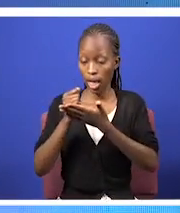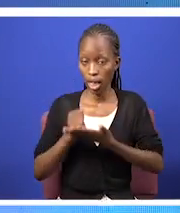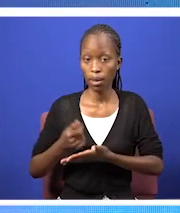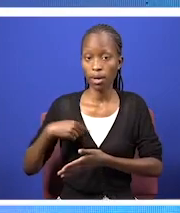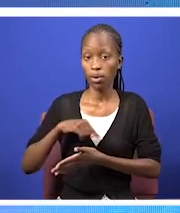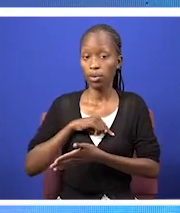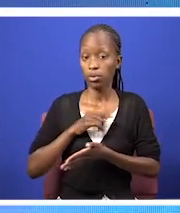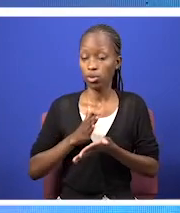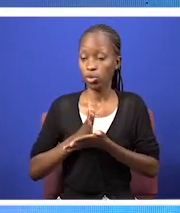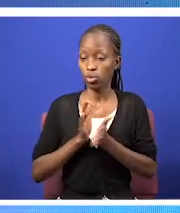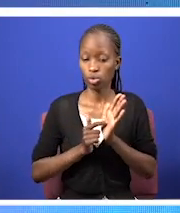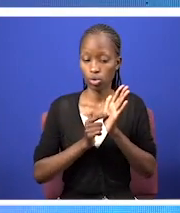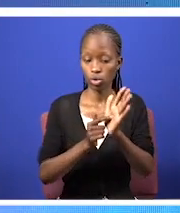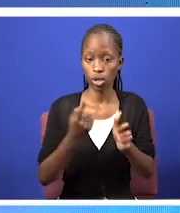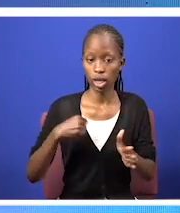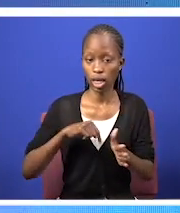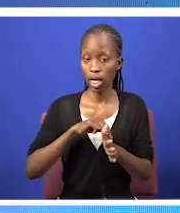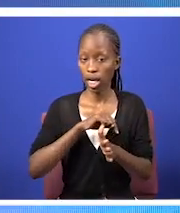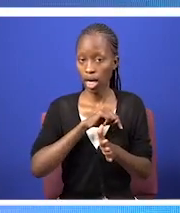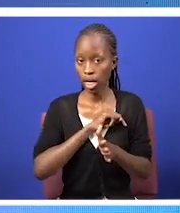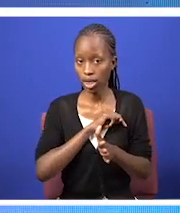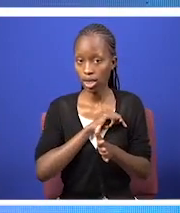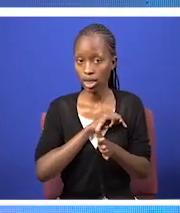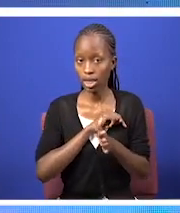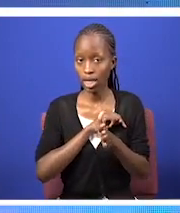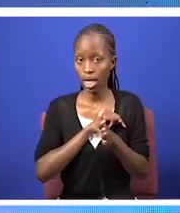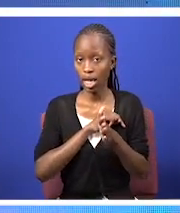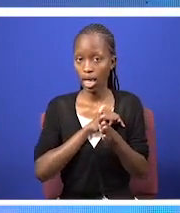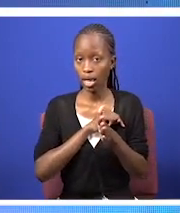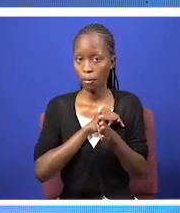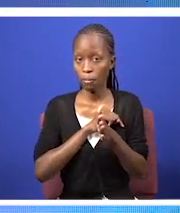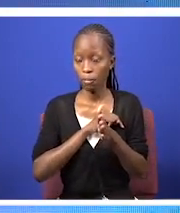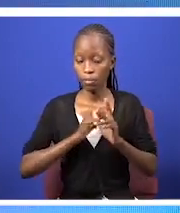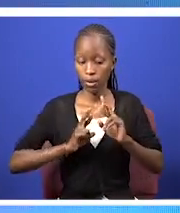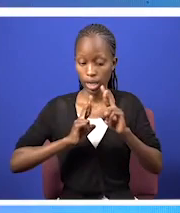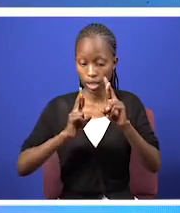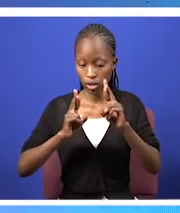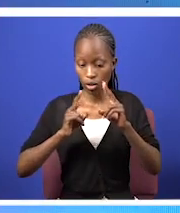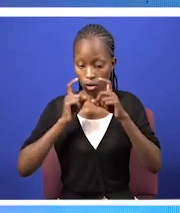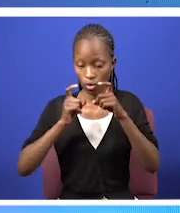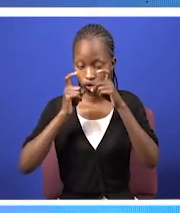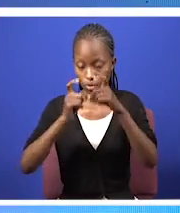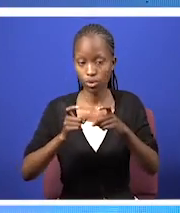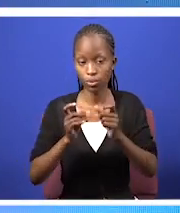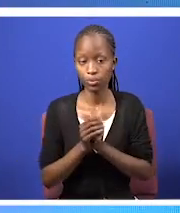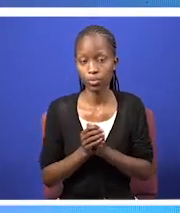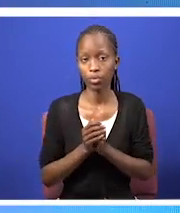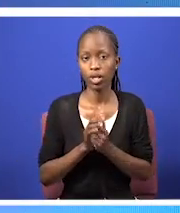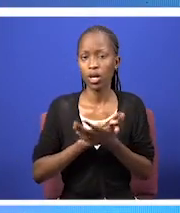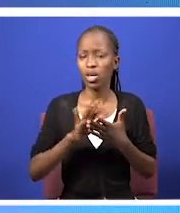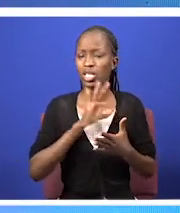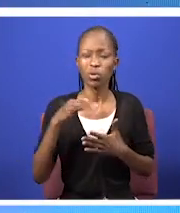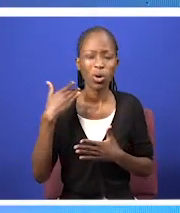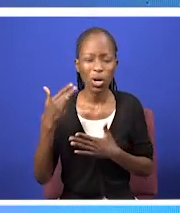helps us by showing us the consequences of disobedience. The Holy Spirit has spoken many times to your heart and to